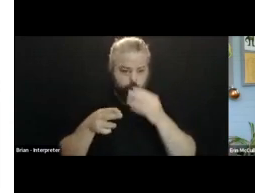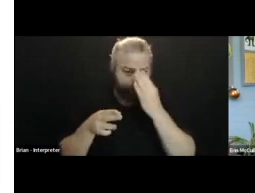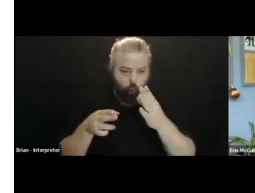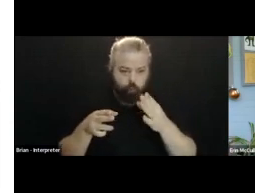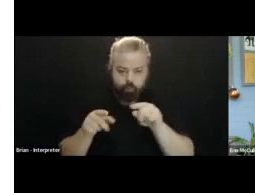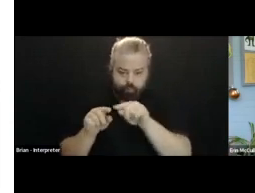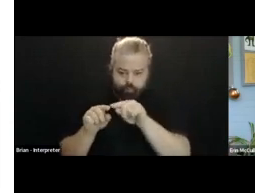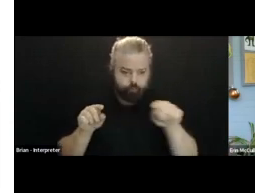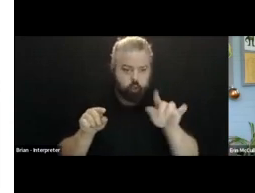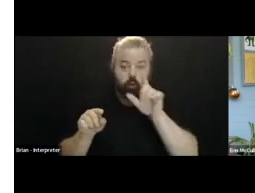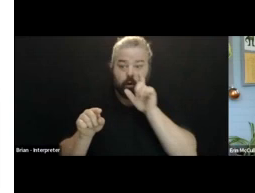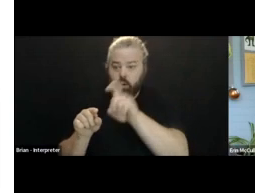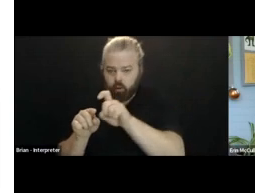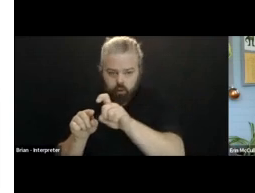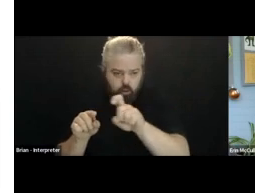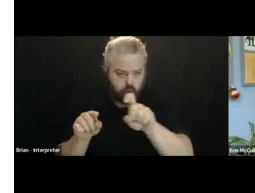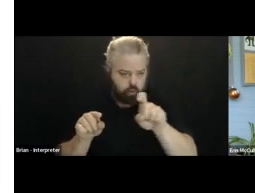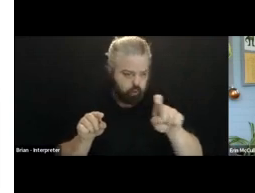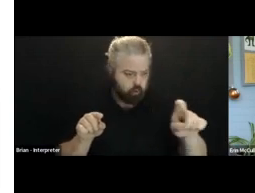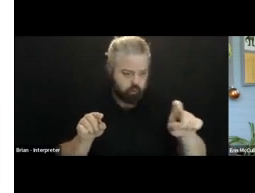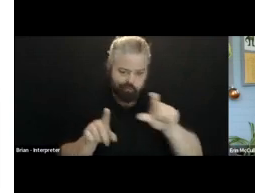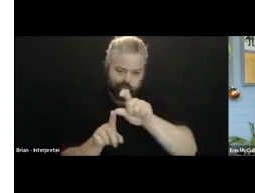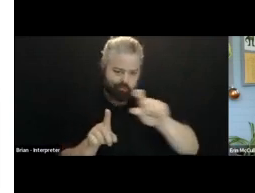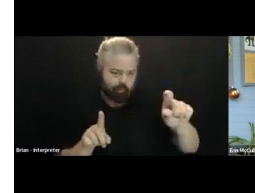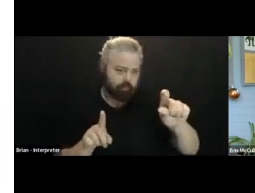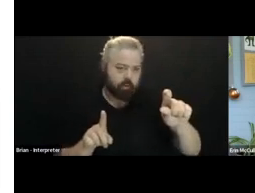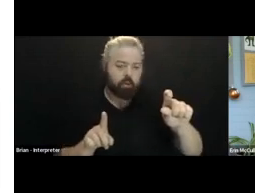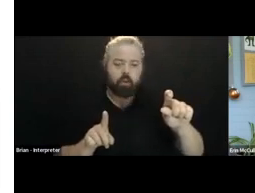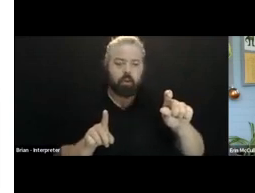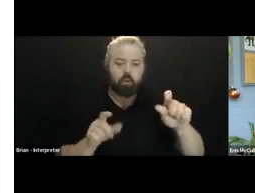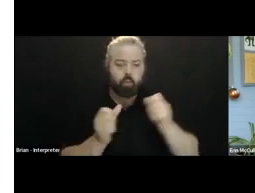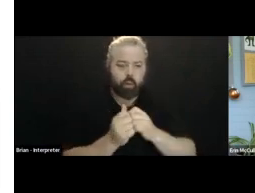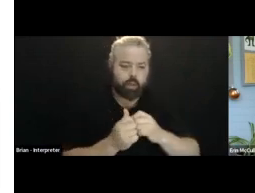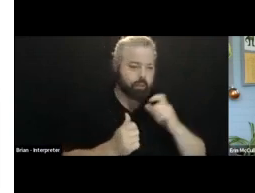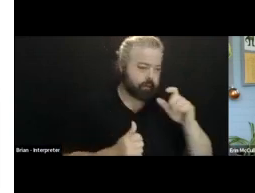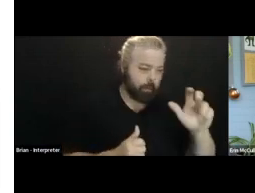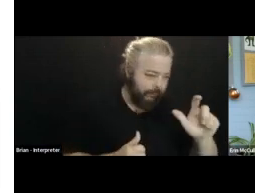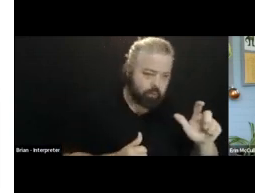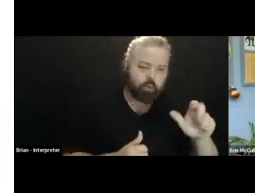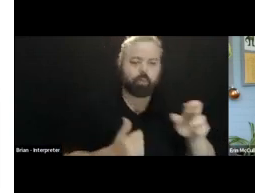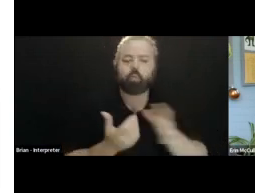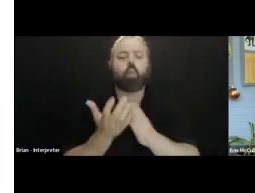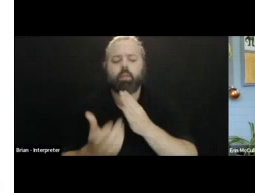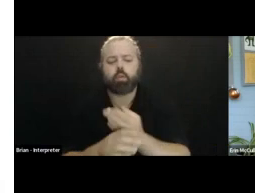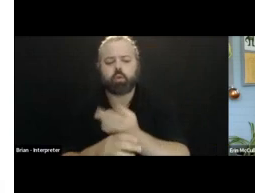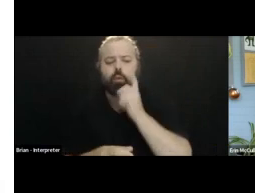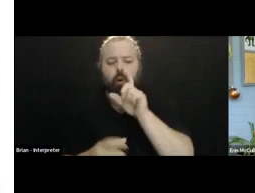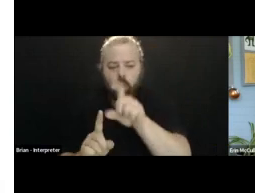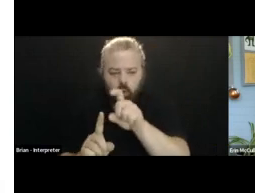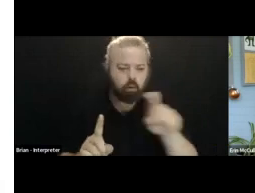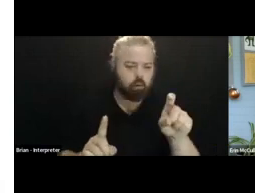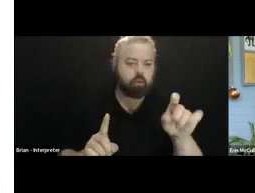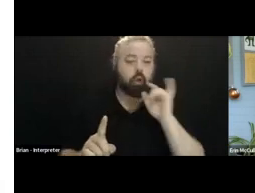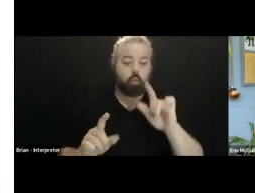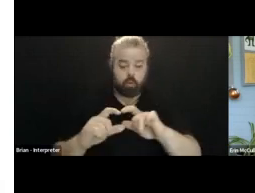to highlight that with your mouse or however you highlight. And then it will bring up a little text box when